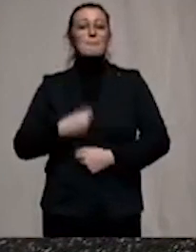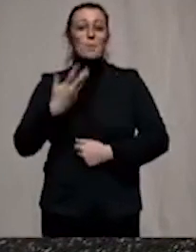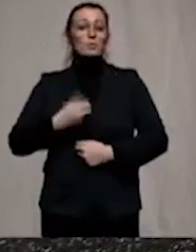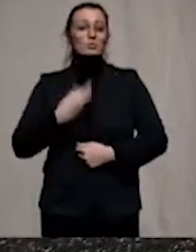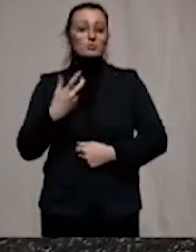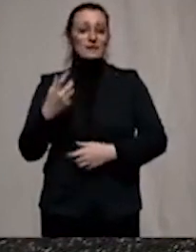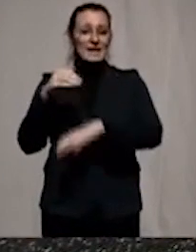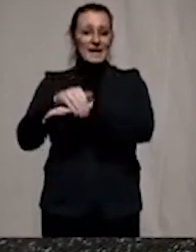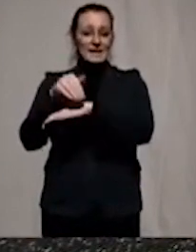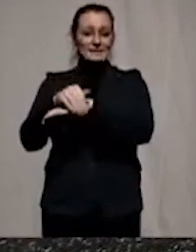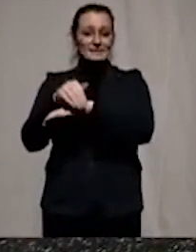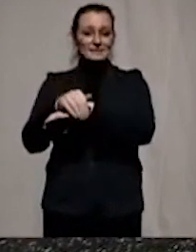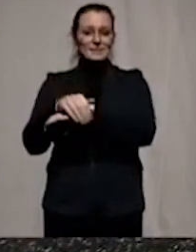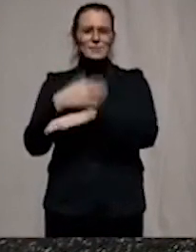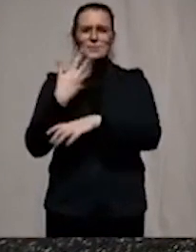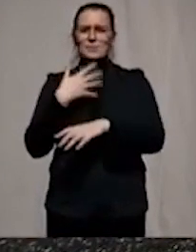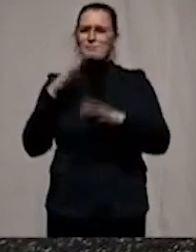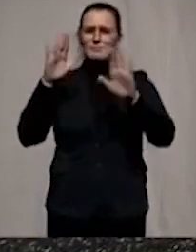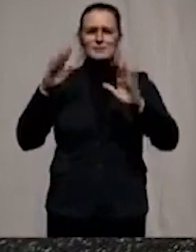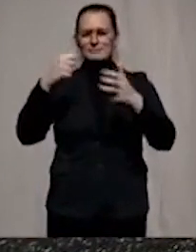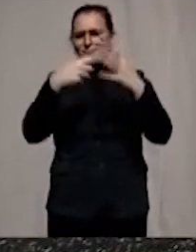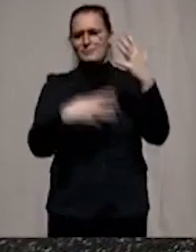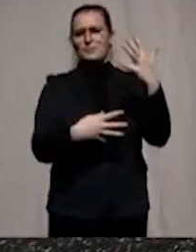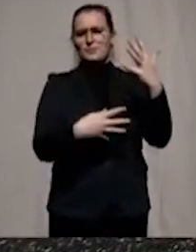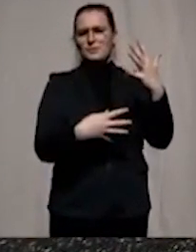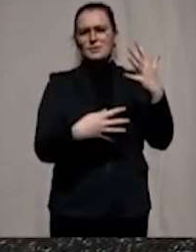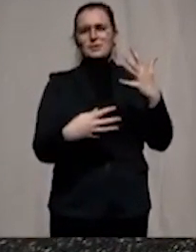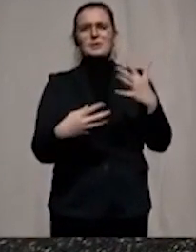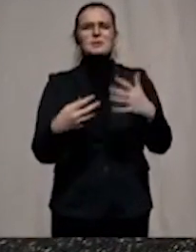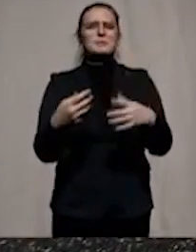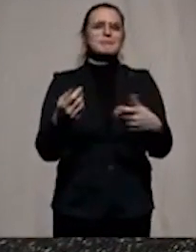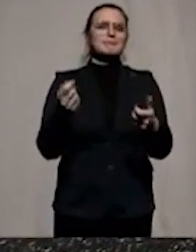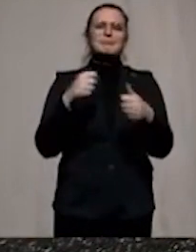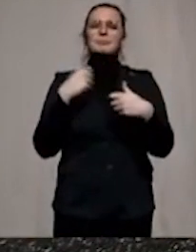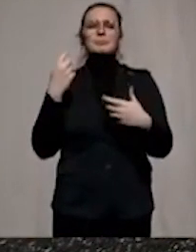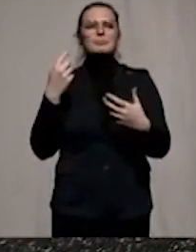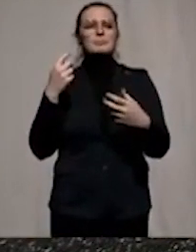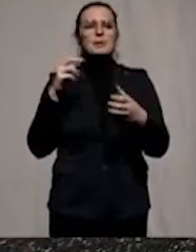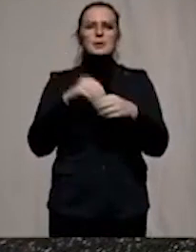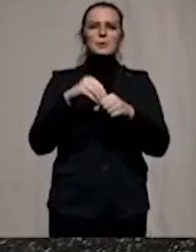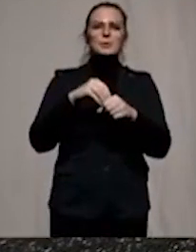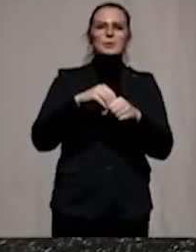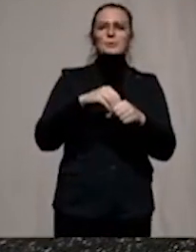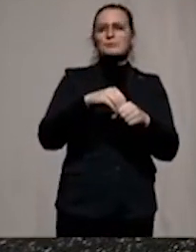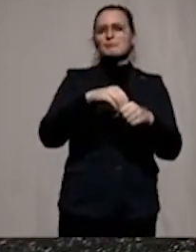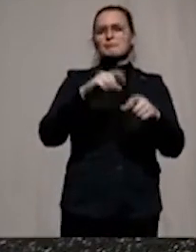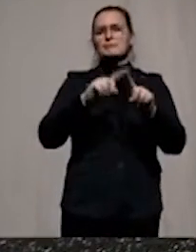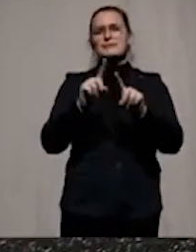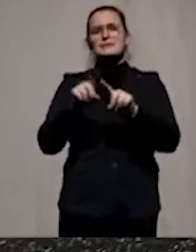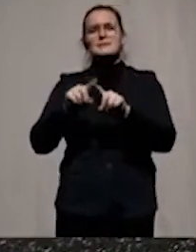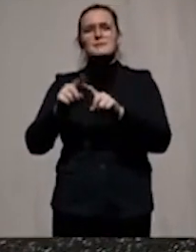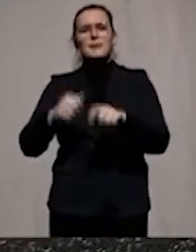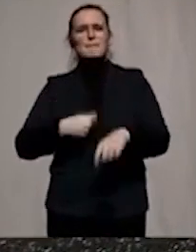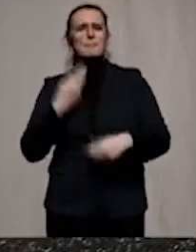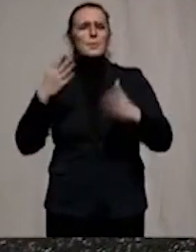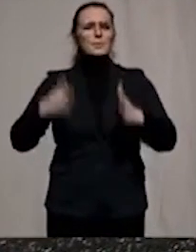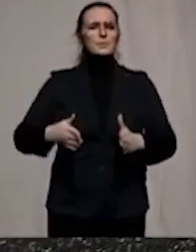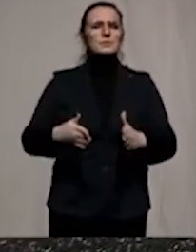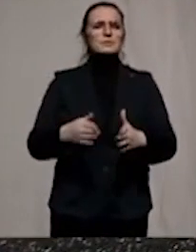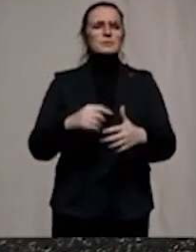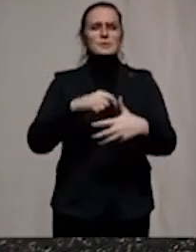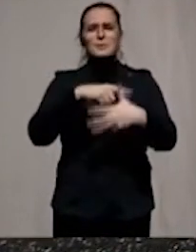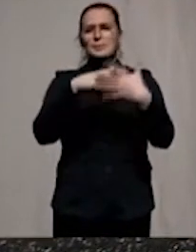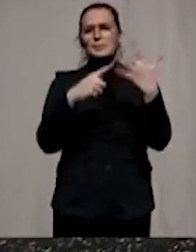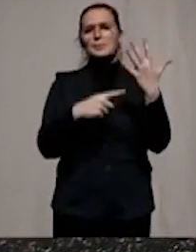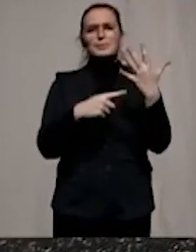a fantastic lineup featuring Elle Jones, Anna Kwan, Angela Bowden, Gayle Johnson, Josh